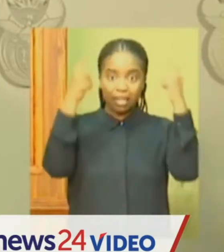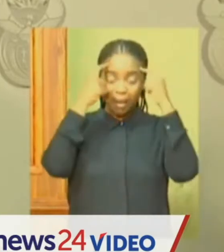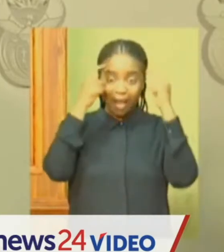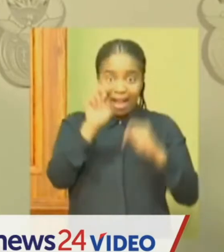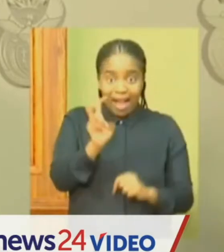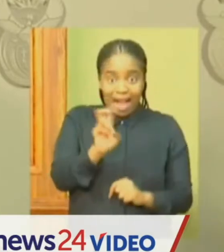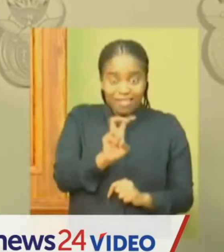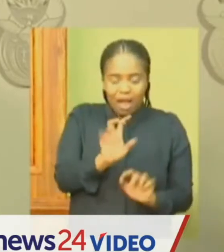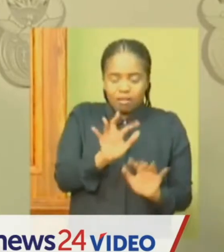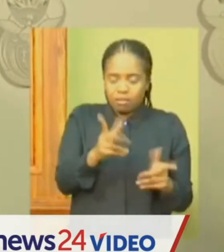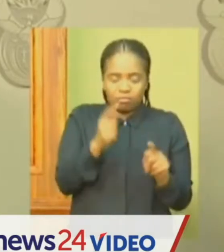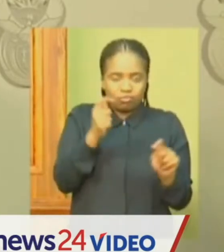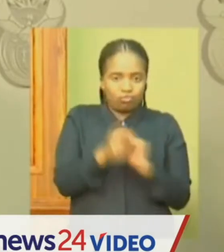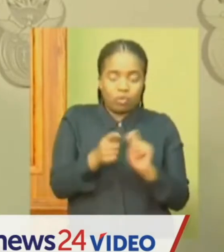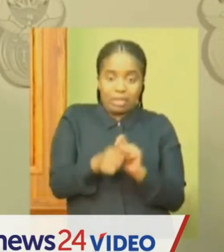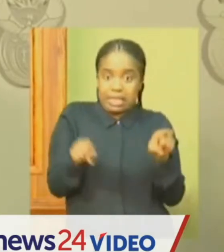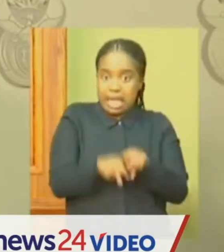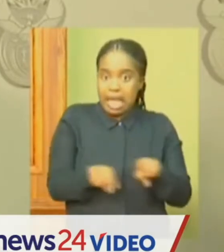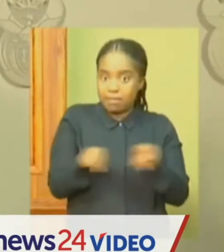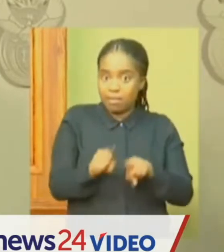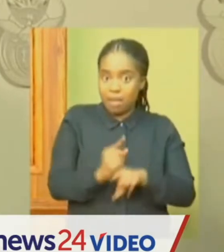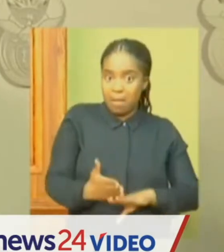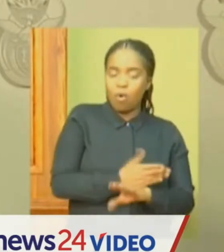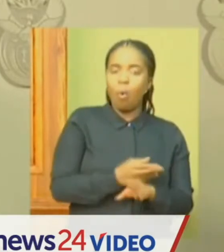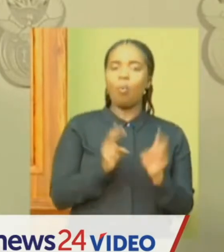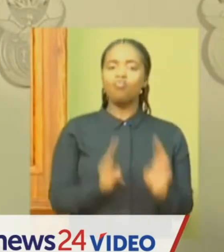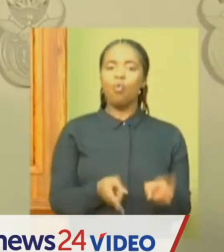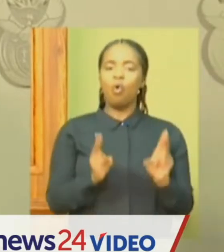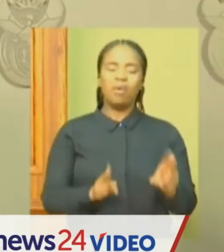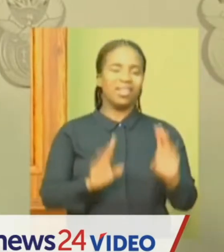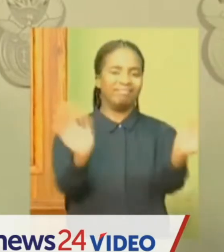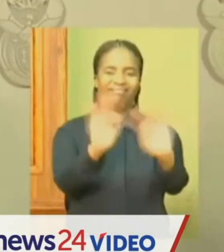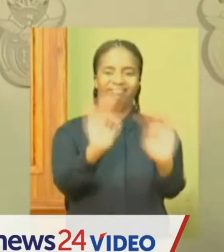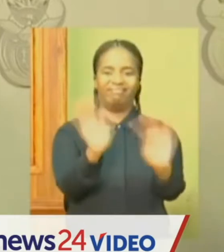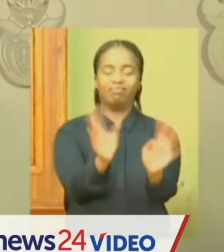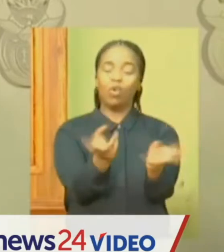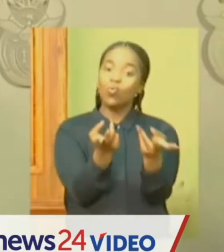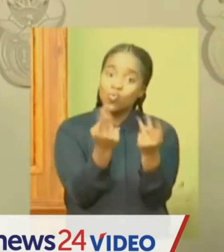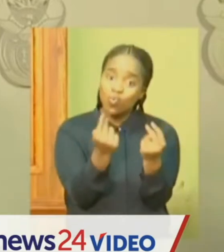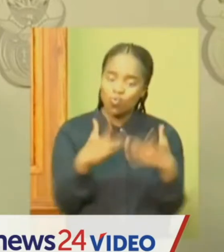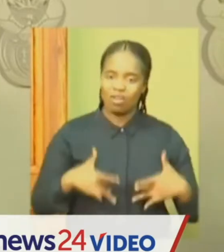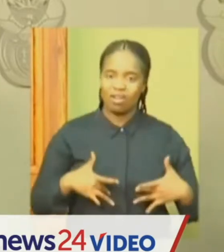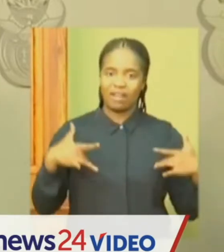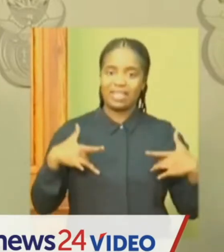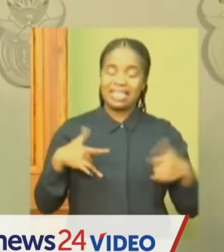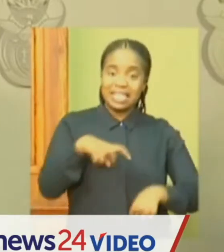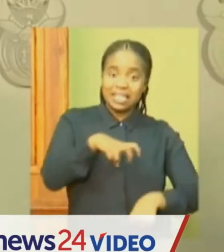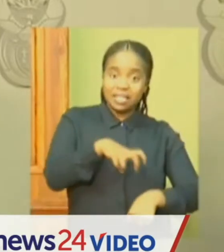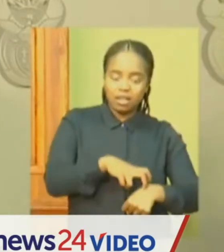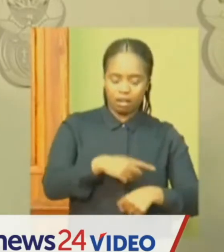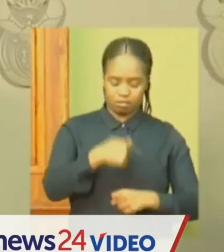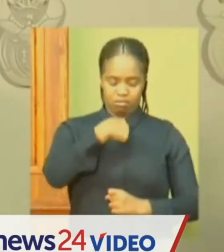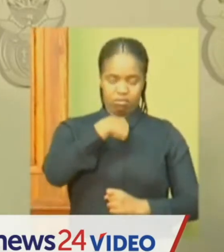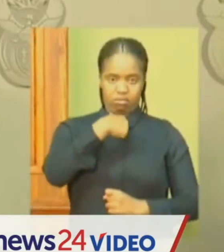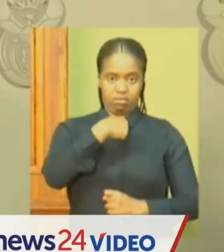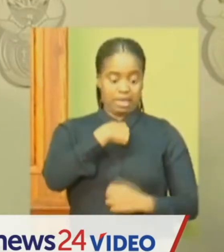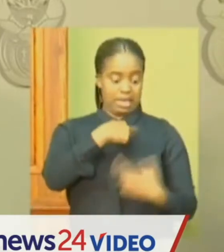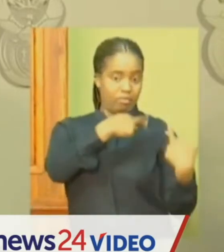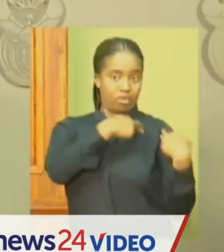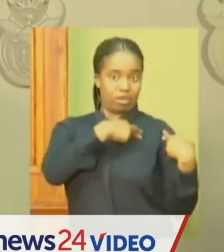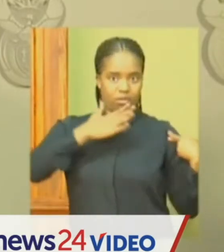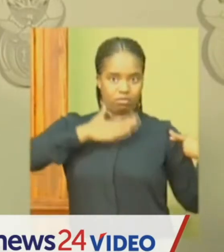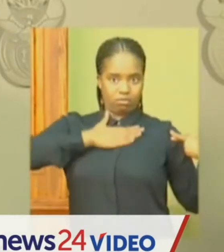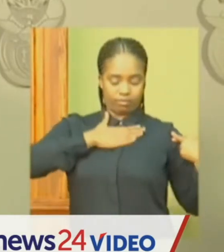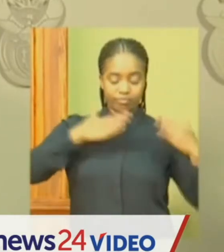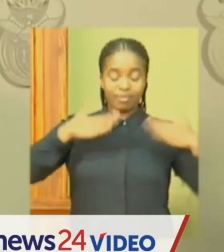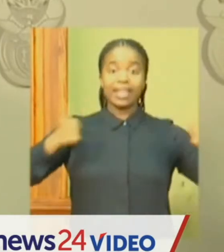thinking and our way of life. We need to take personal responsibility for our